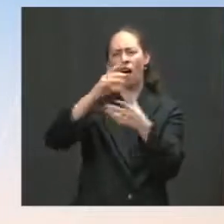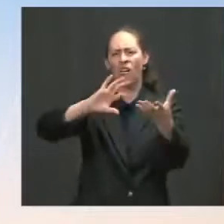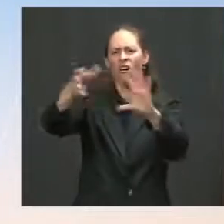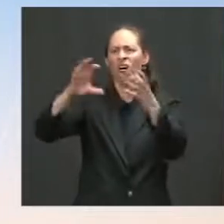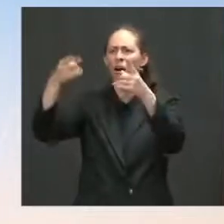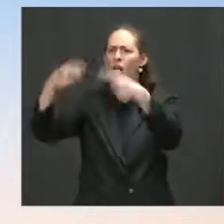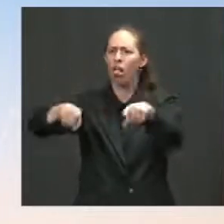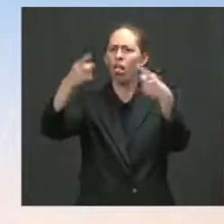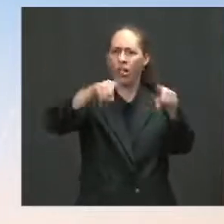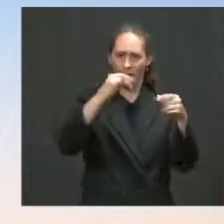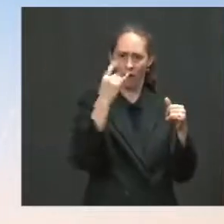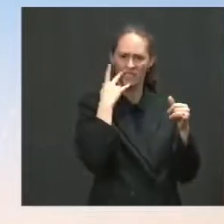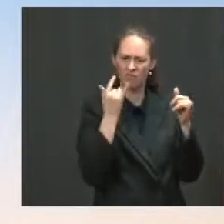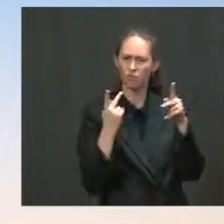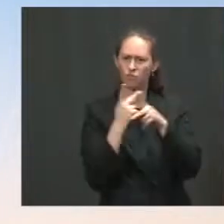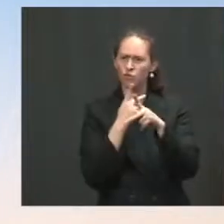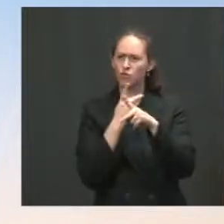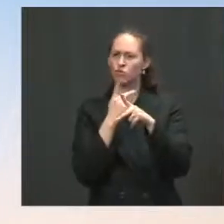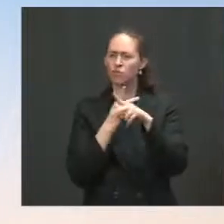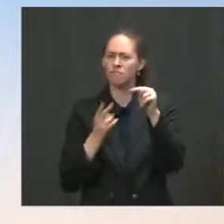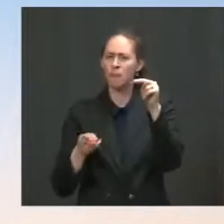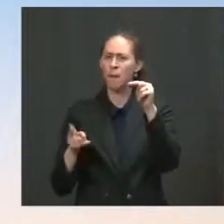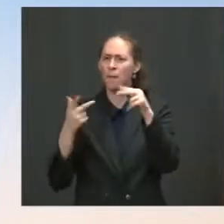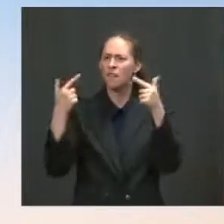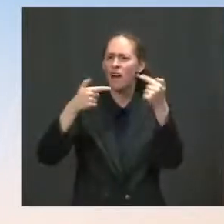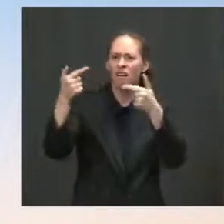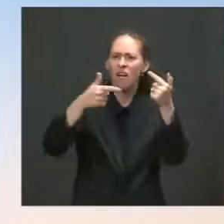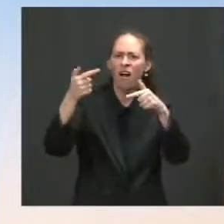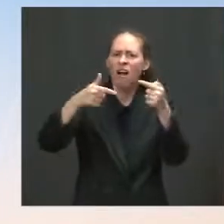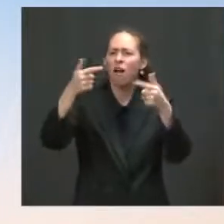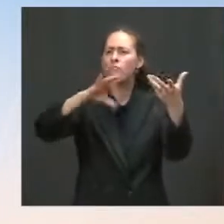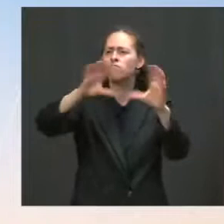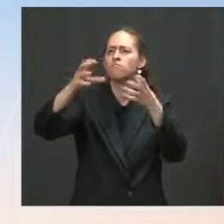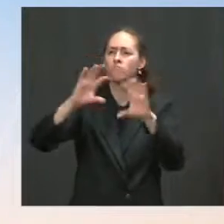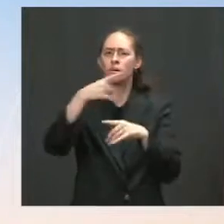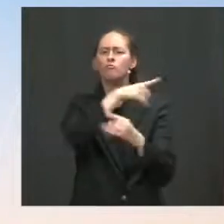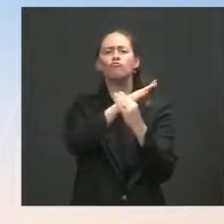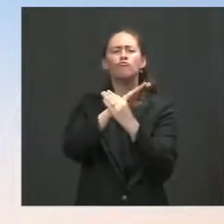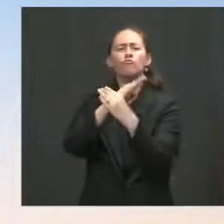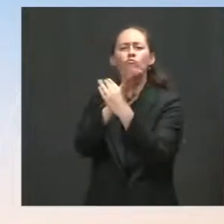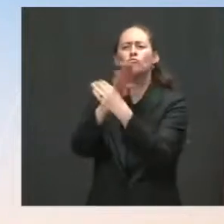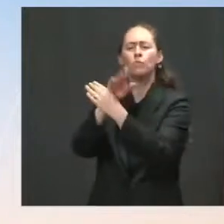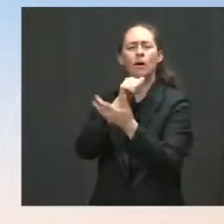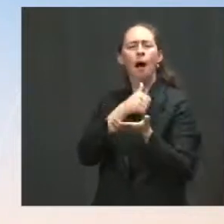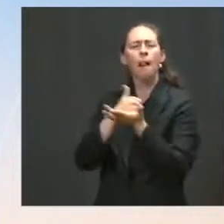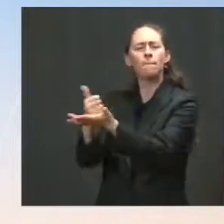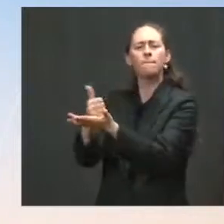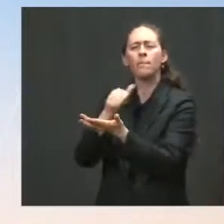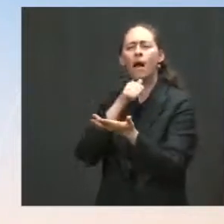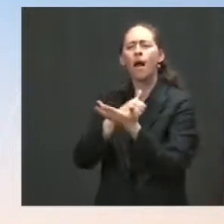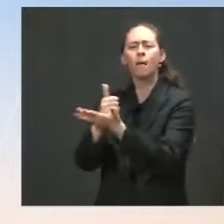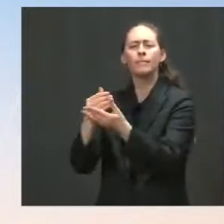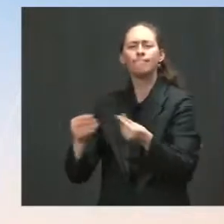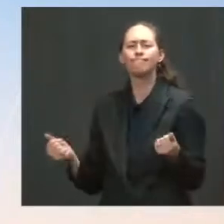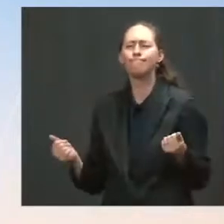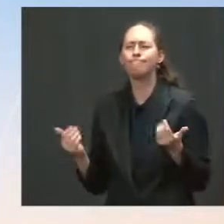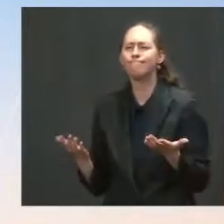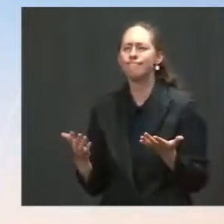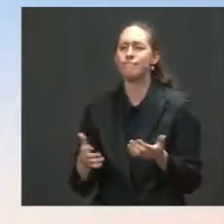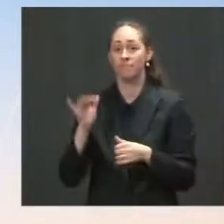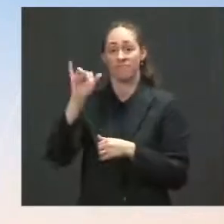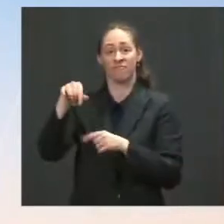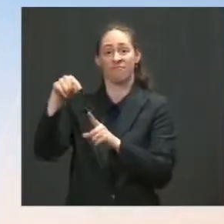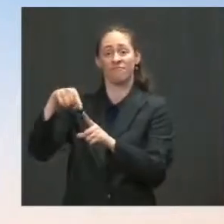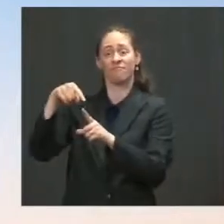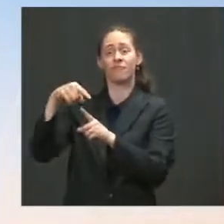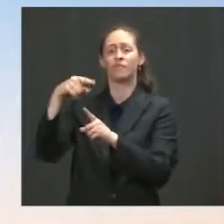This is someone who has 25 years in distinguished service to our country as an ATF agent. He has the exact set of skills and experience we need to